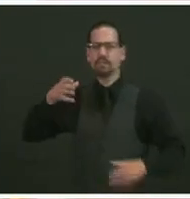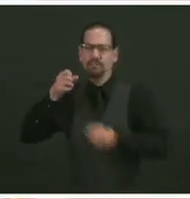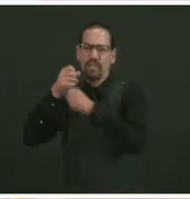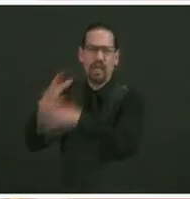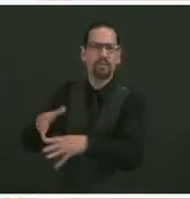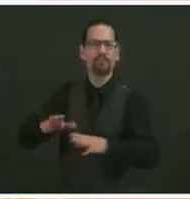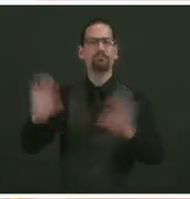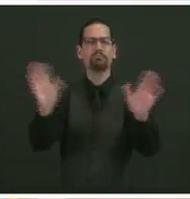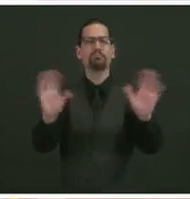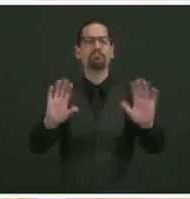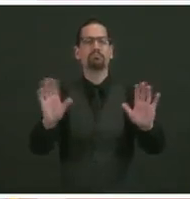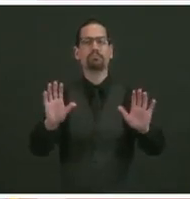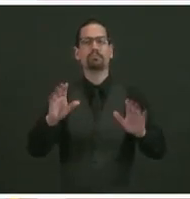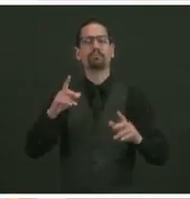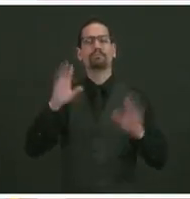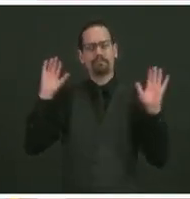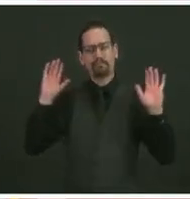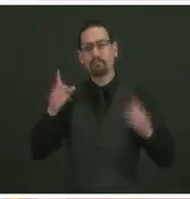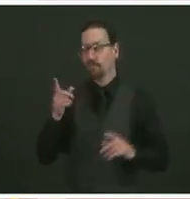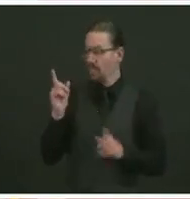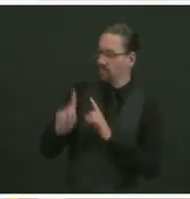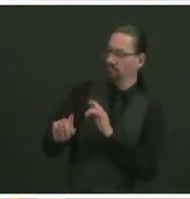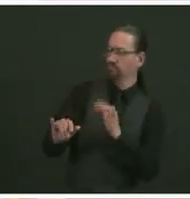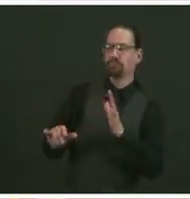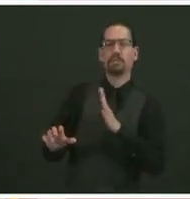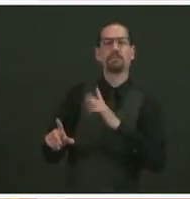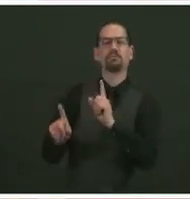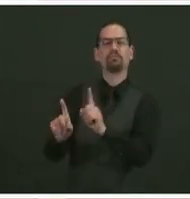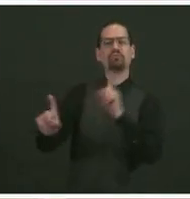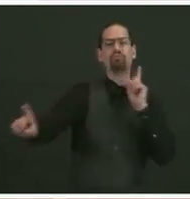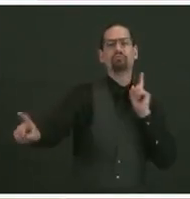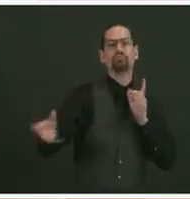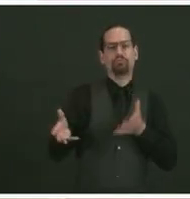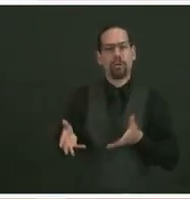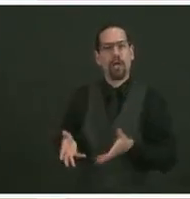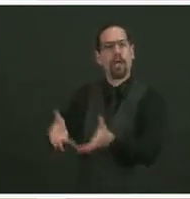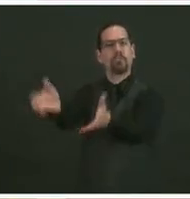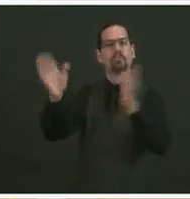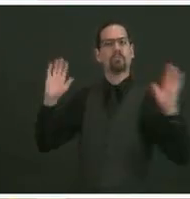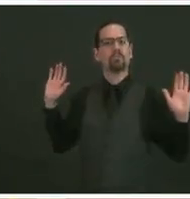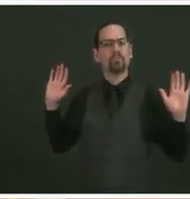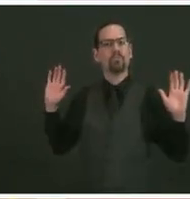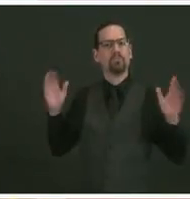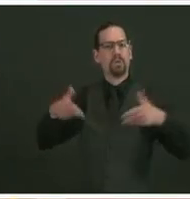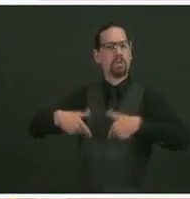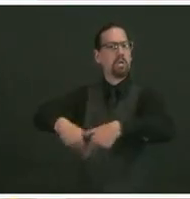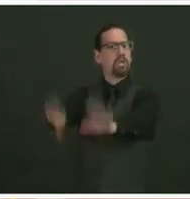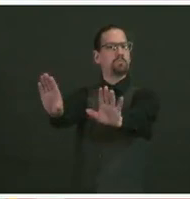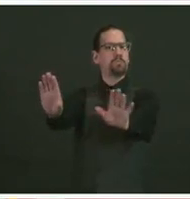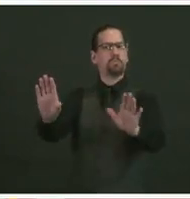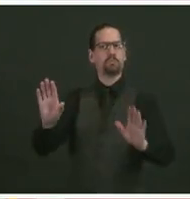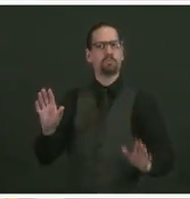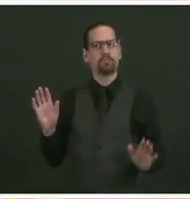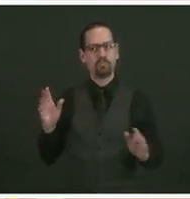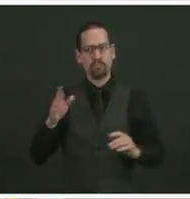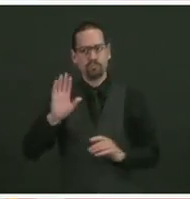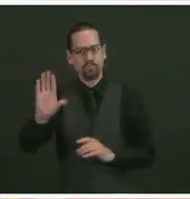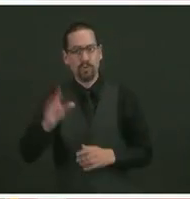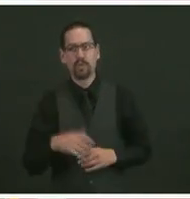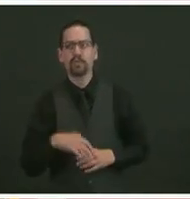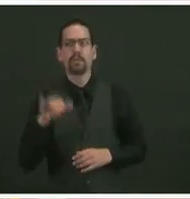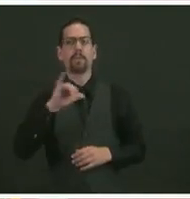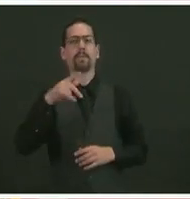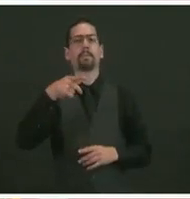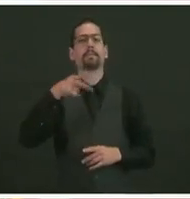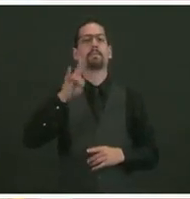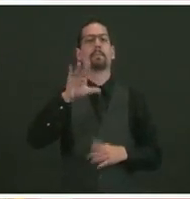really kind to each other. We're all learning these new skills. And when you see people, I'm doing this. I was invited to a public gathering. There was media